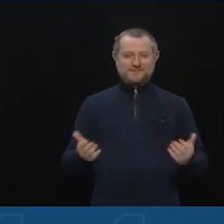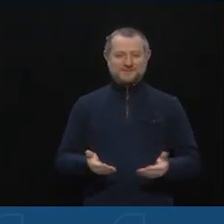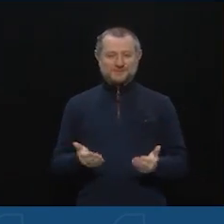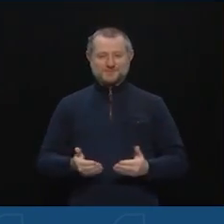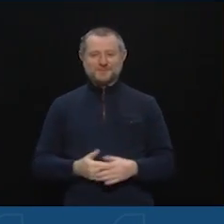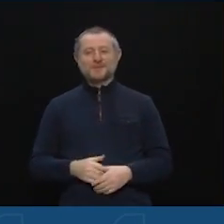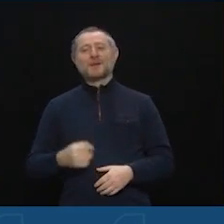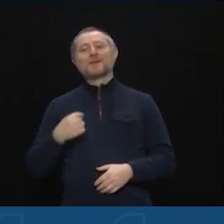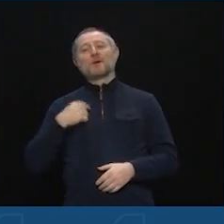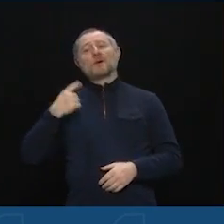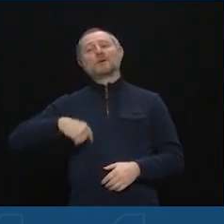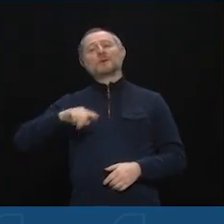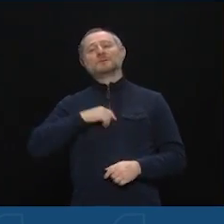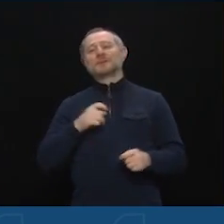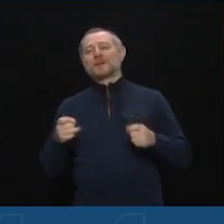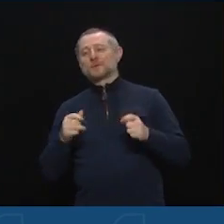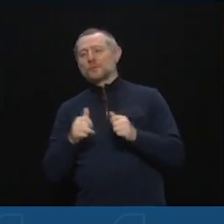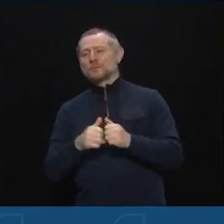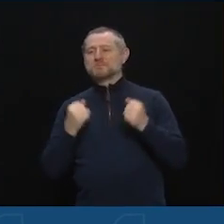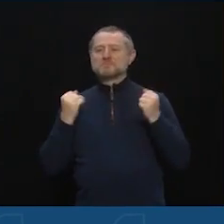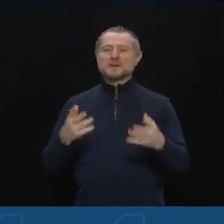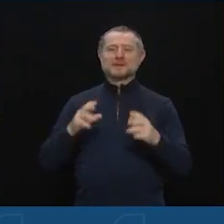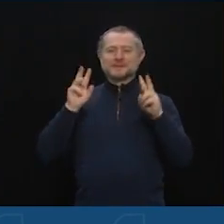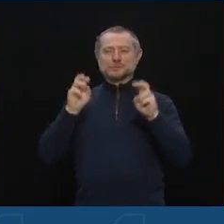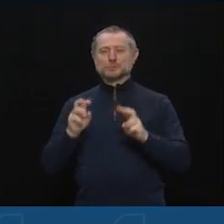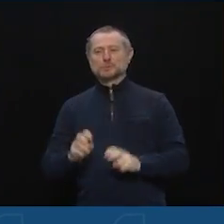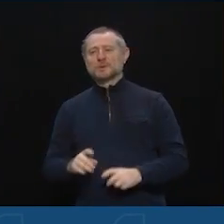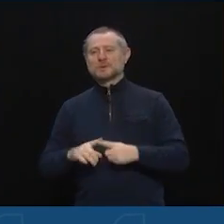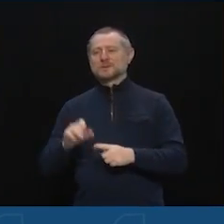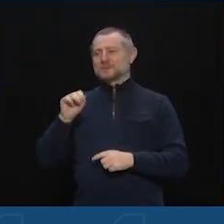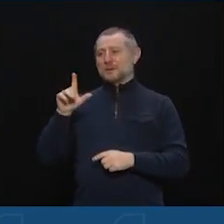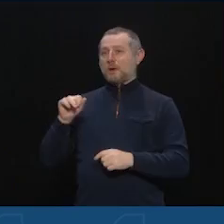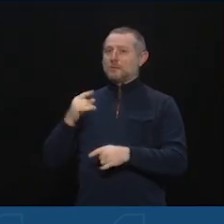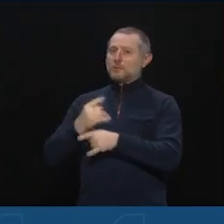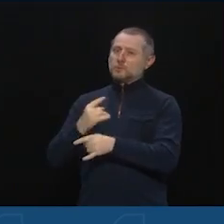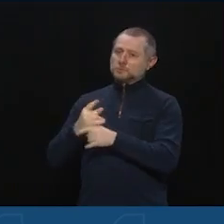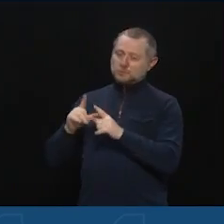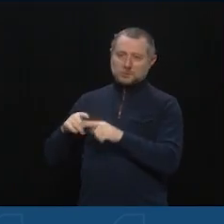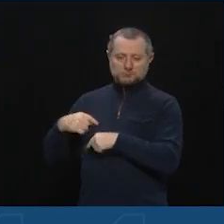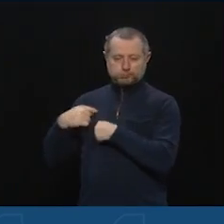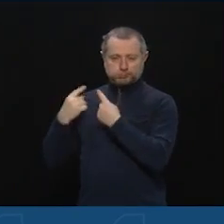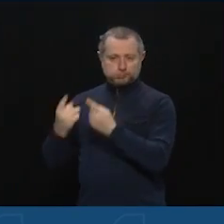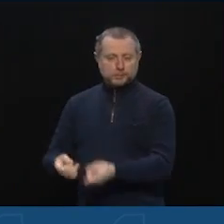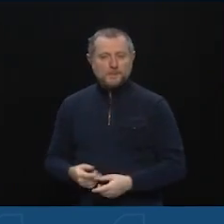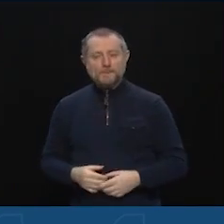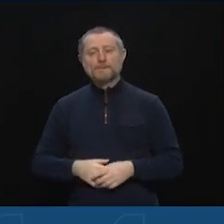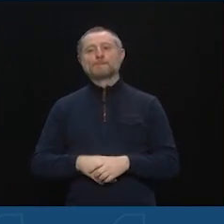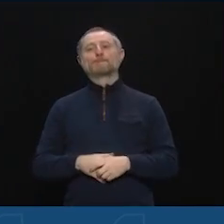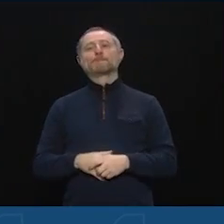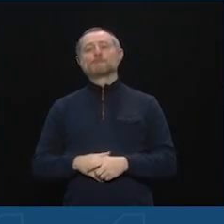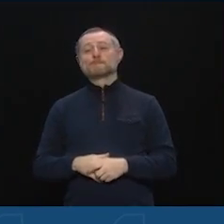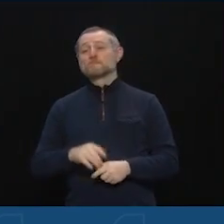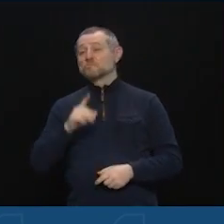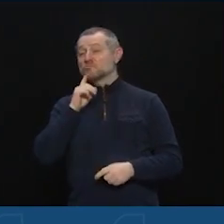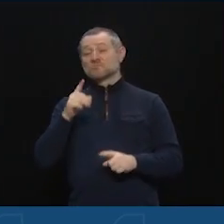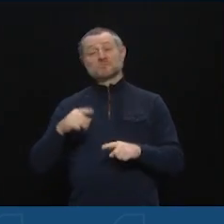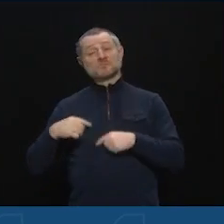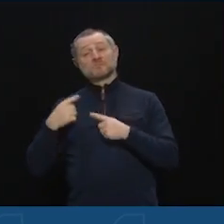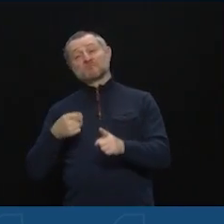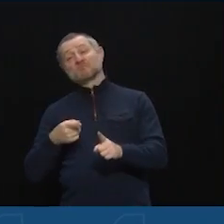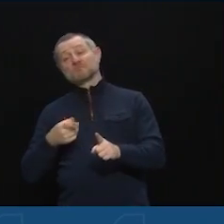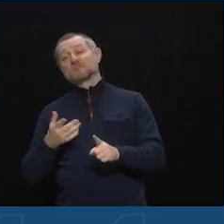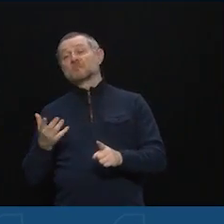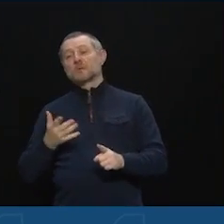to deal with a lot of issues with SLA for a good while. And really, it is about helping our